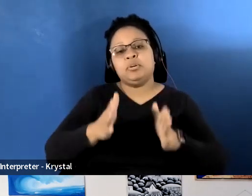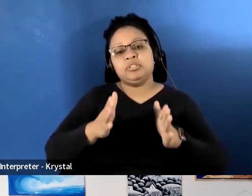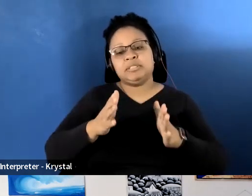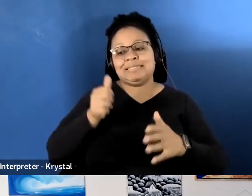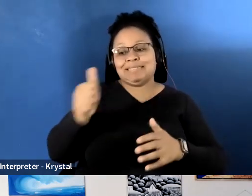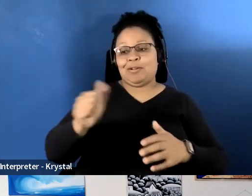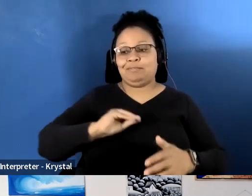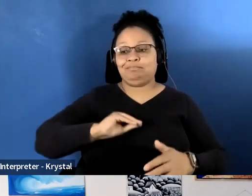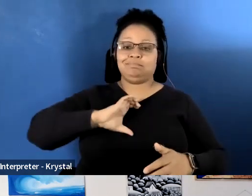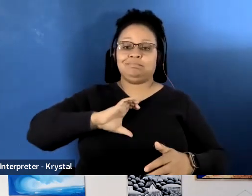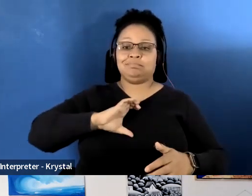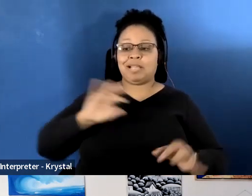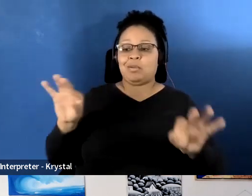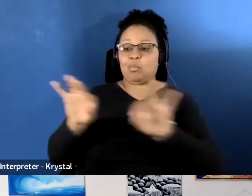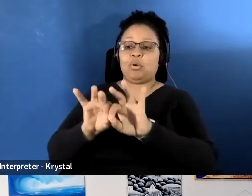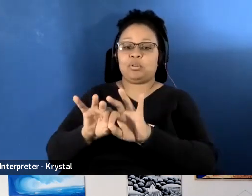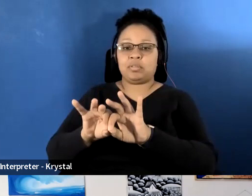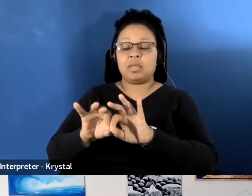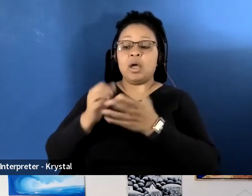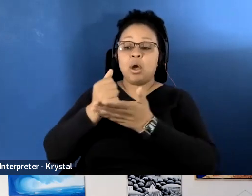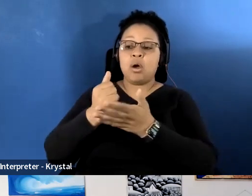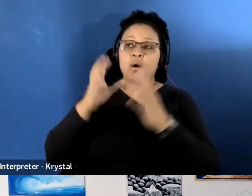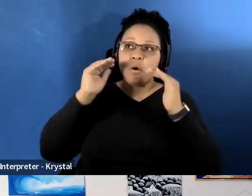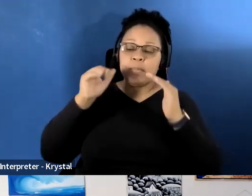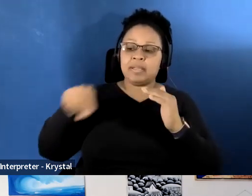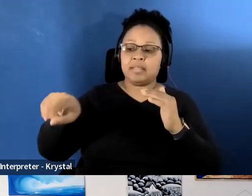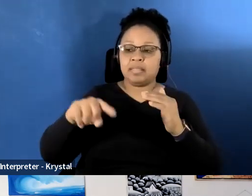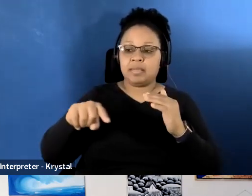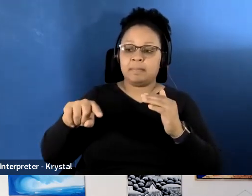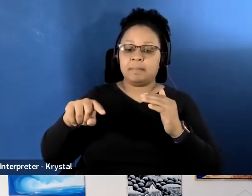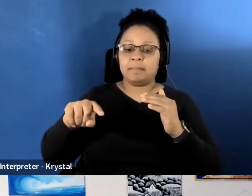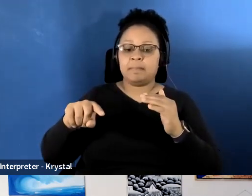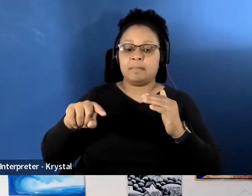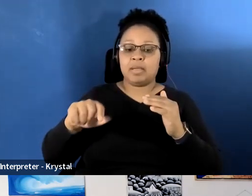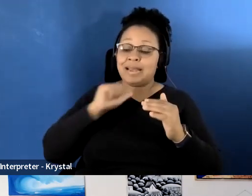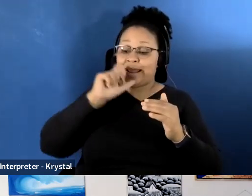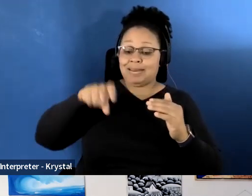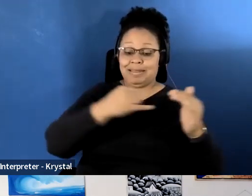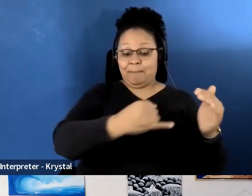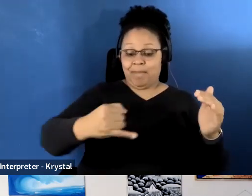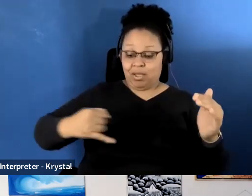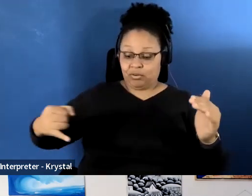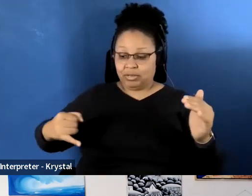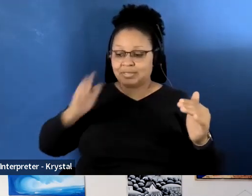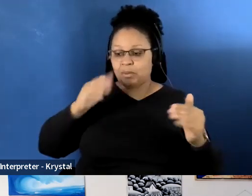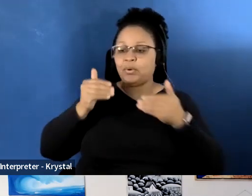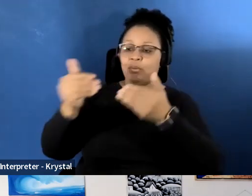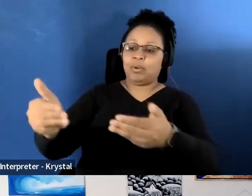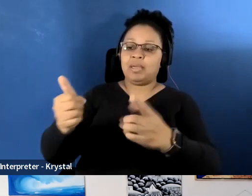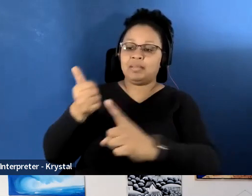and self-worth with the hope that instead of having to place boundaries, they start to move forward and do things on their